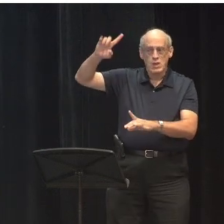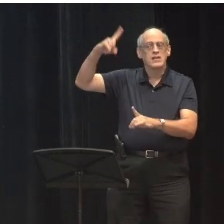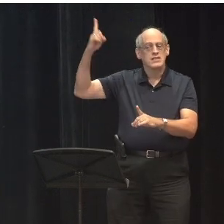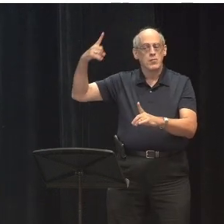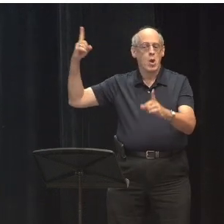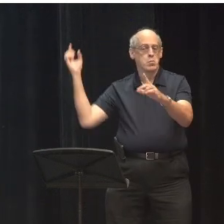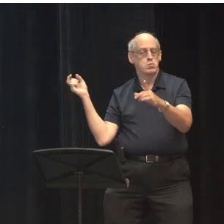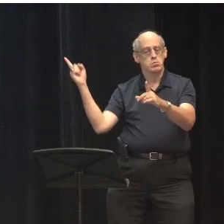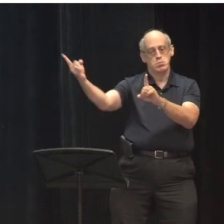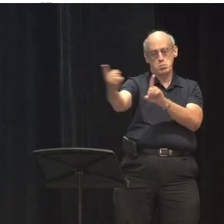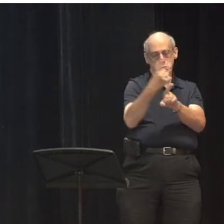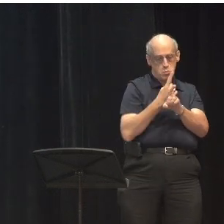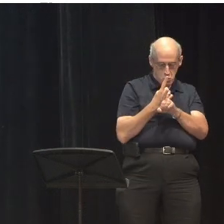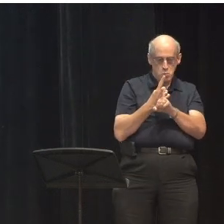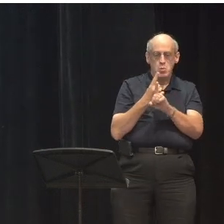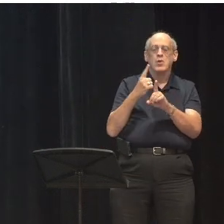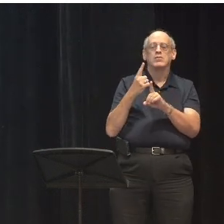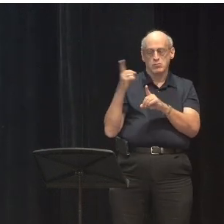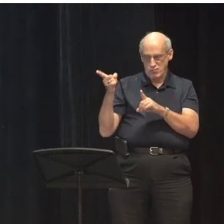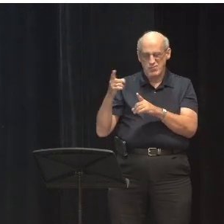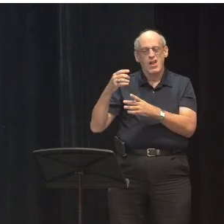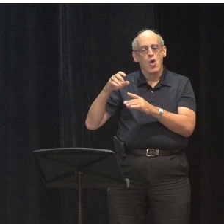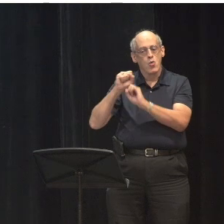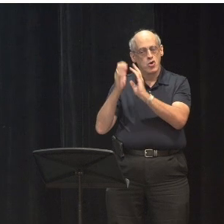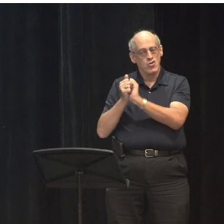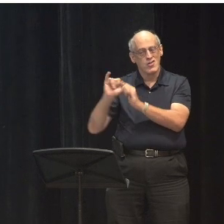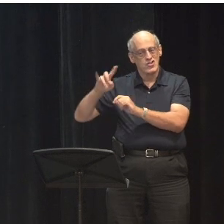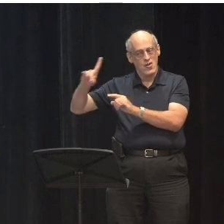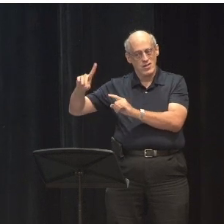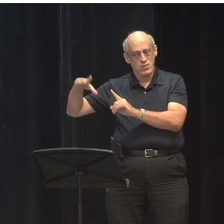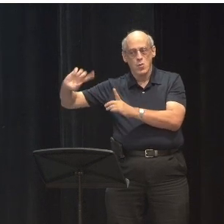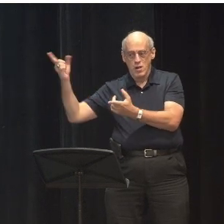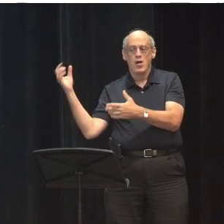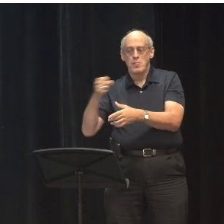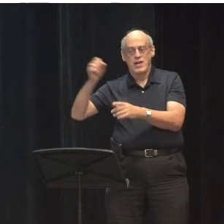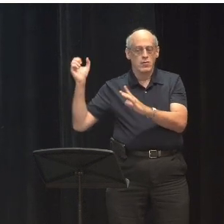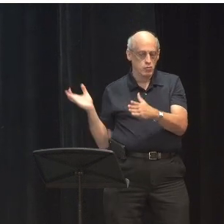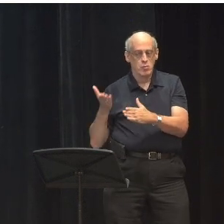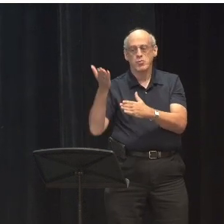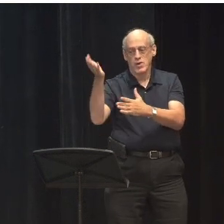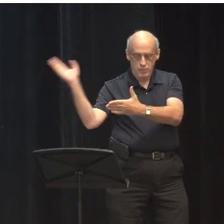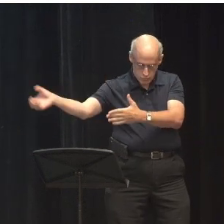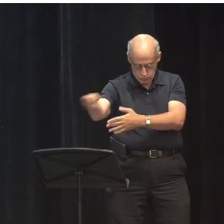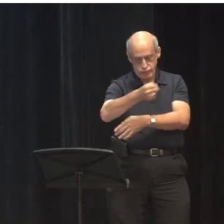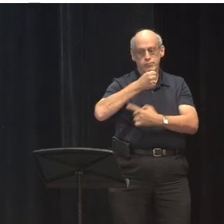my colleague, Jared, wave at everybody, will bring a microphone to you,